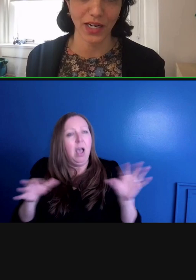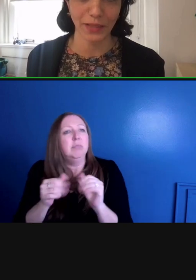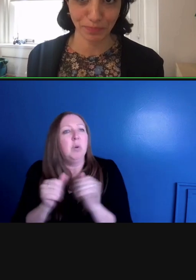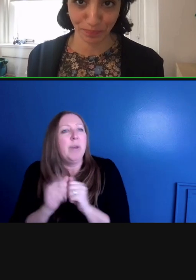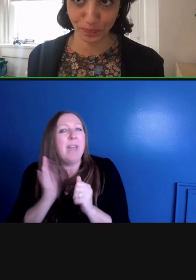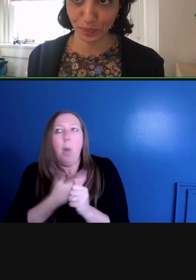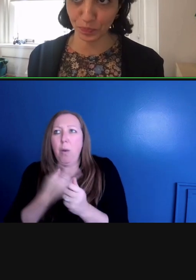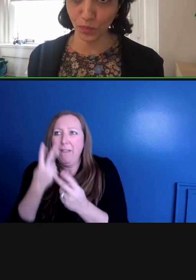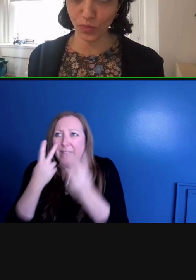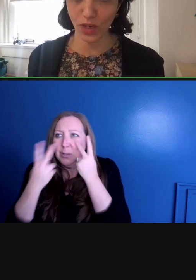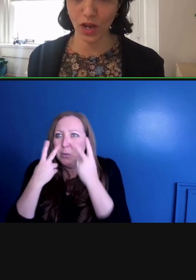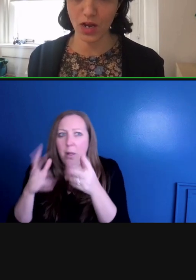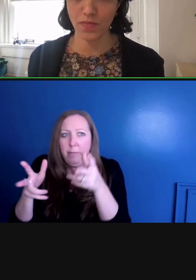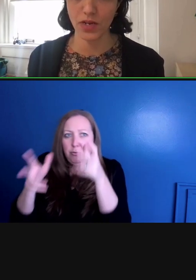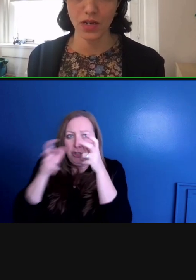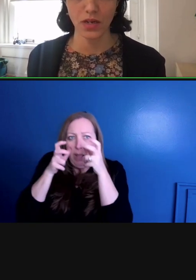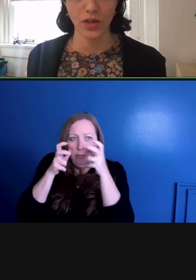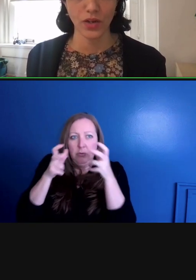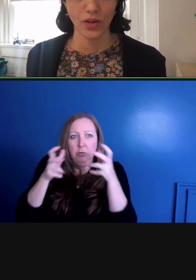scene understanding.